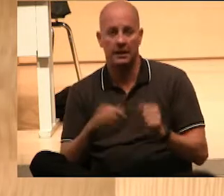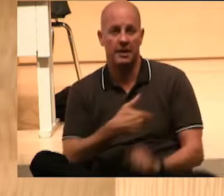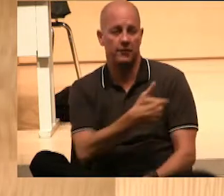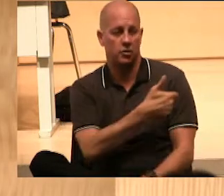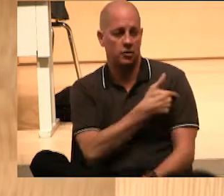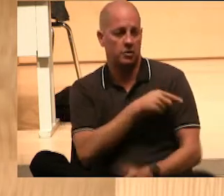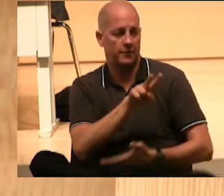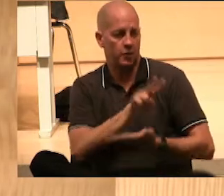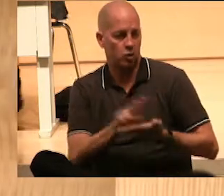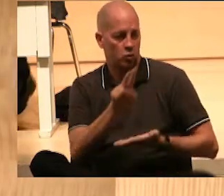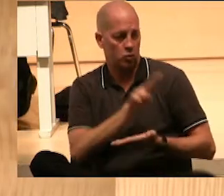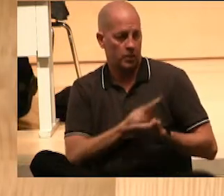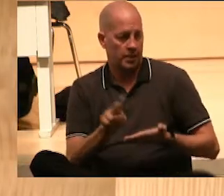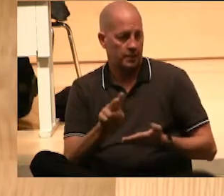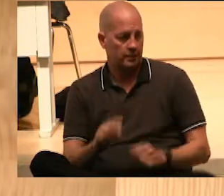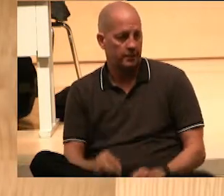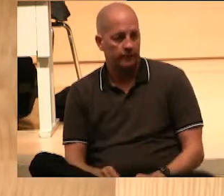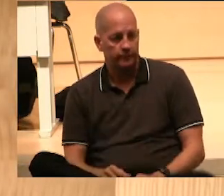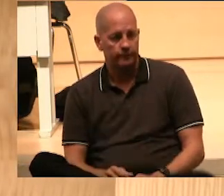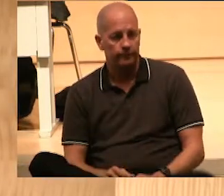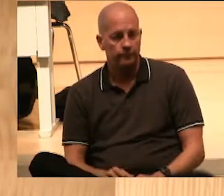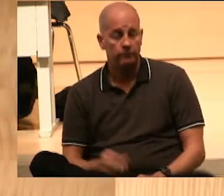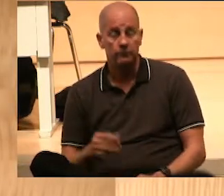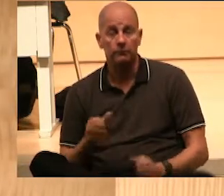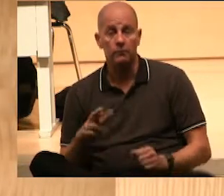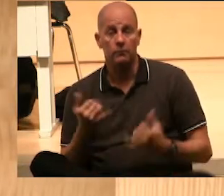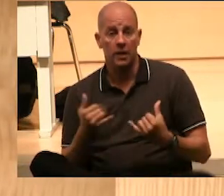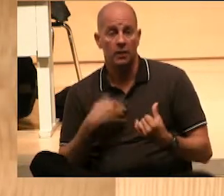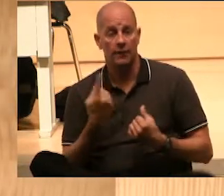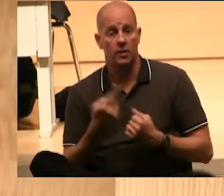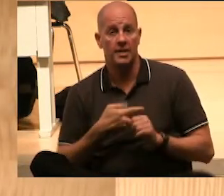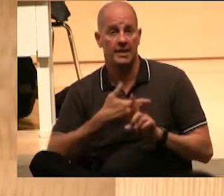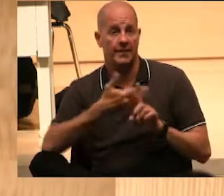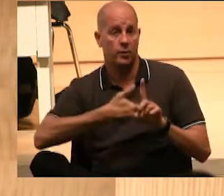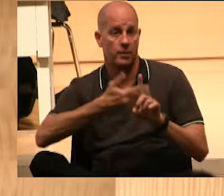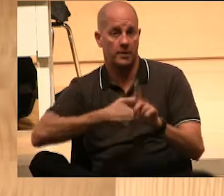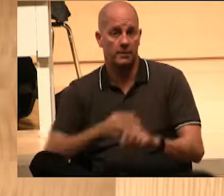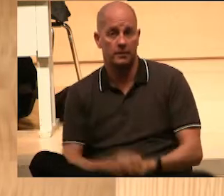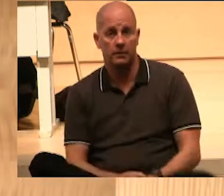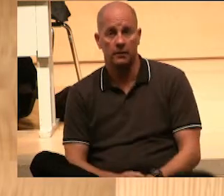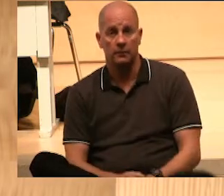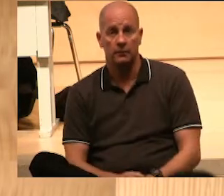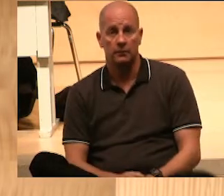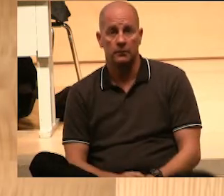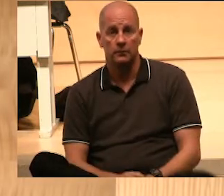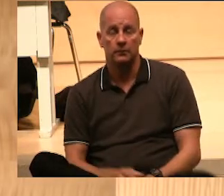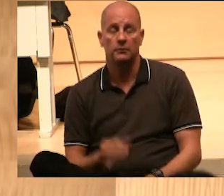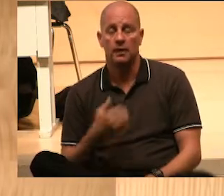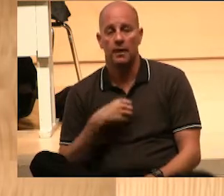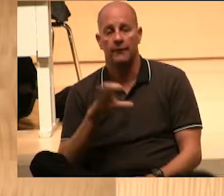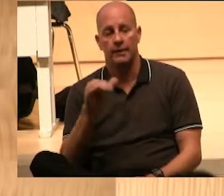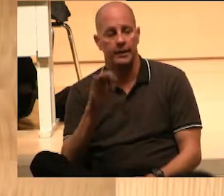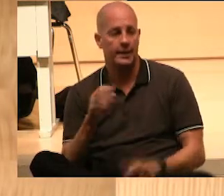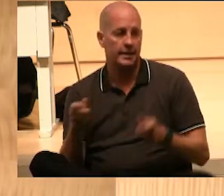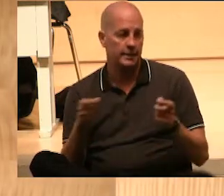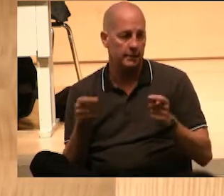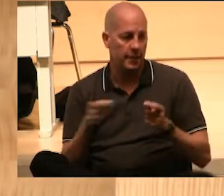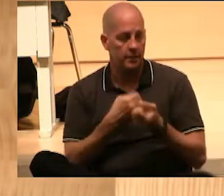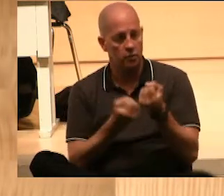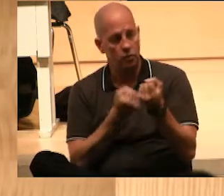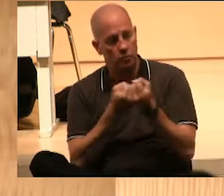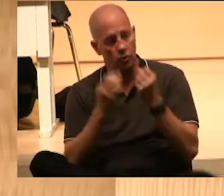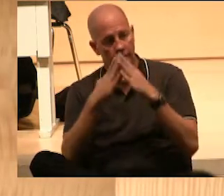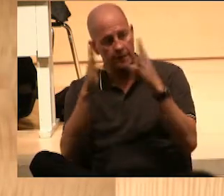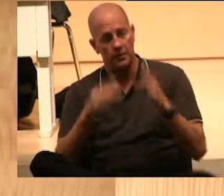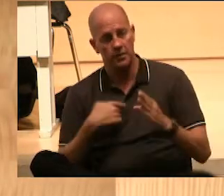2 weeks to the longest injection we have now is every 3 months. There's also intensive case management, supportive housing, which is